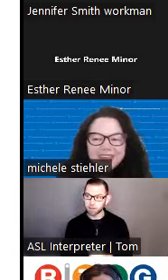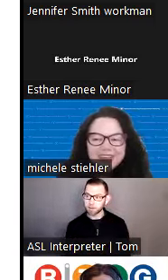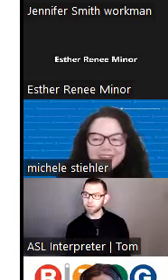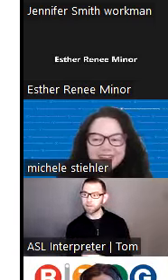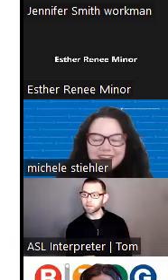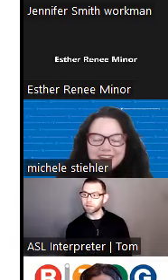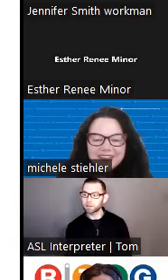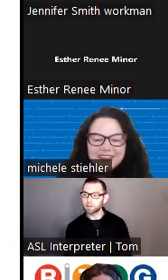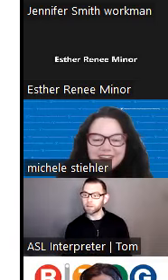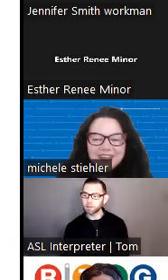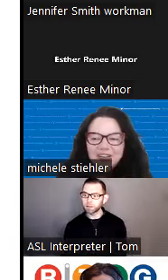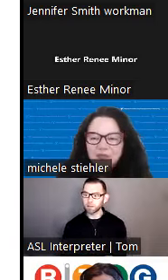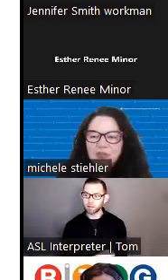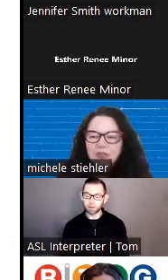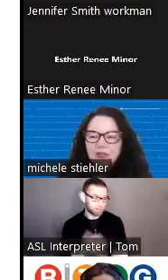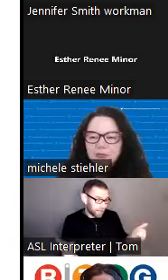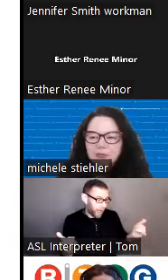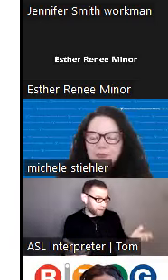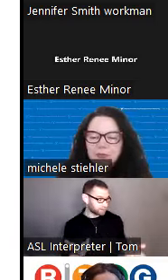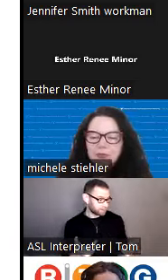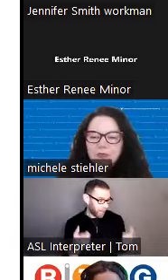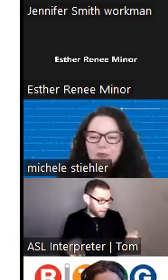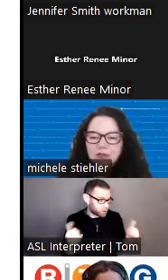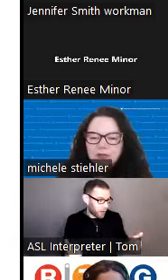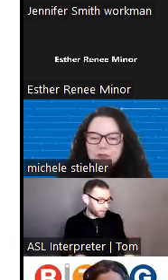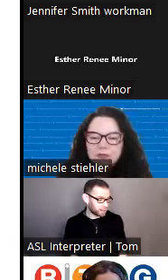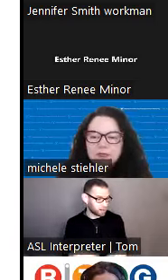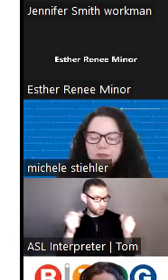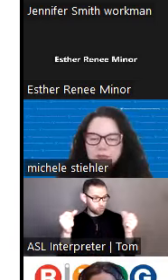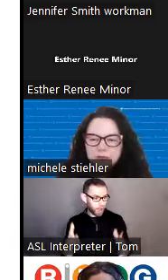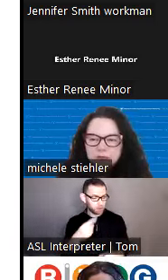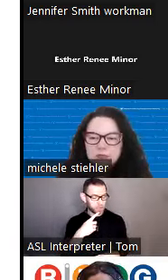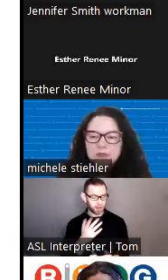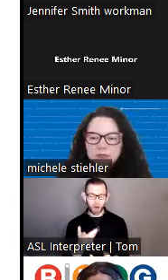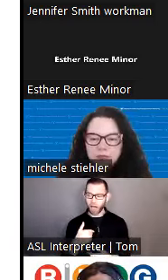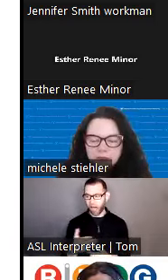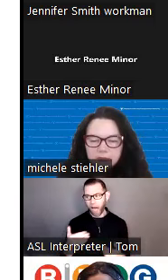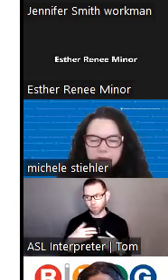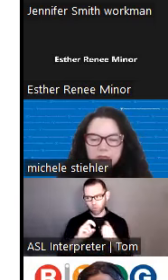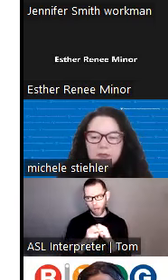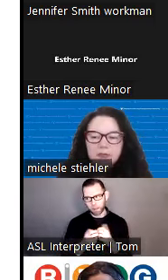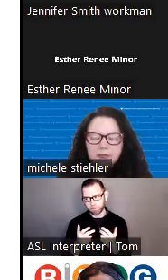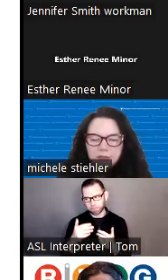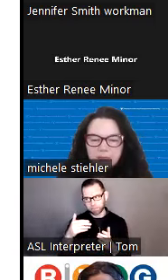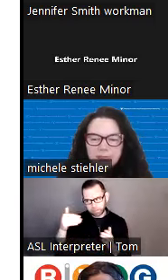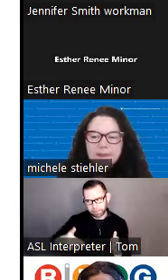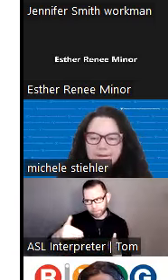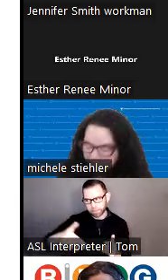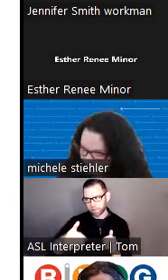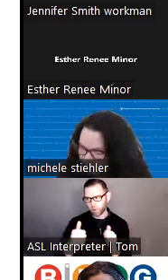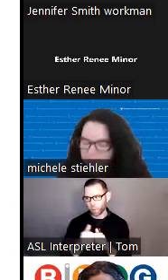was that? It was today, like, and the driver said, oh, I've been having a problem with the vehicle, with the